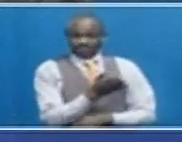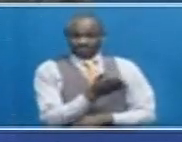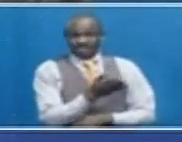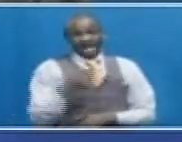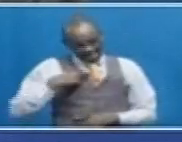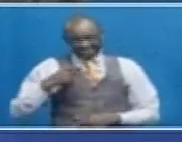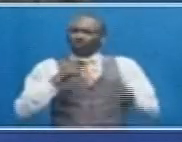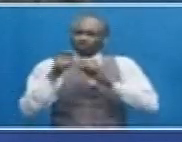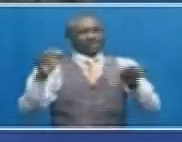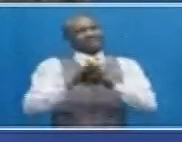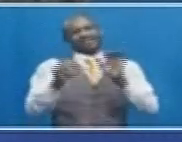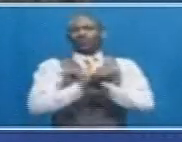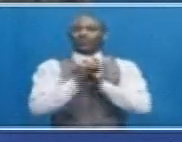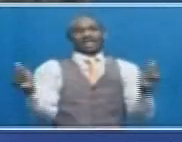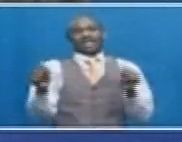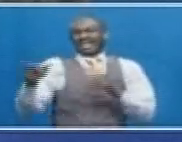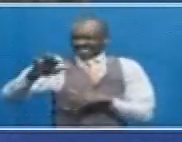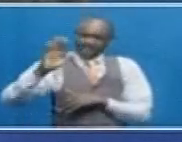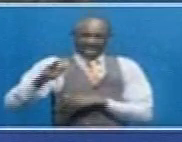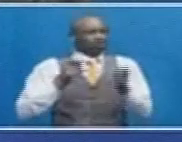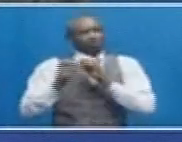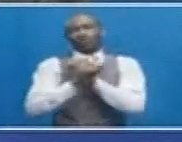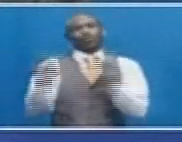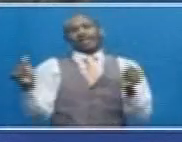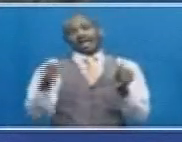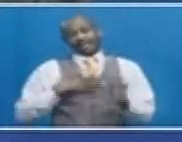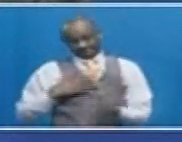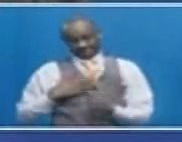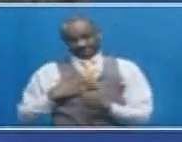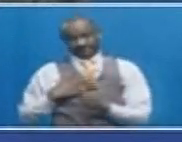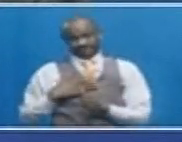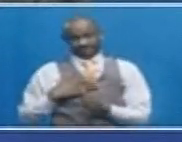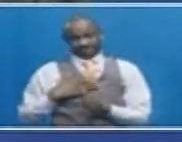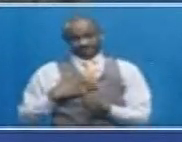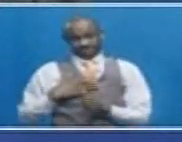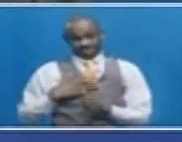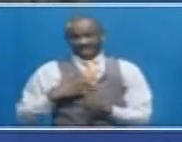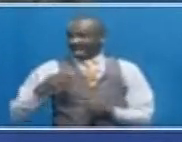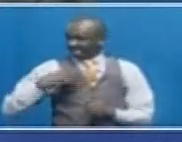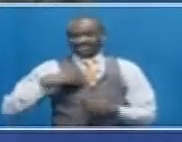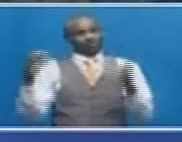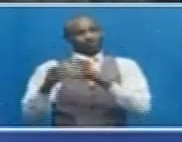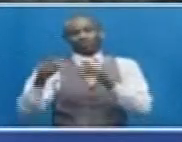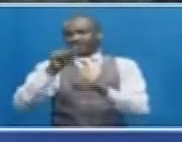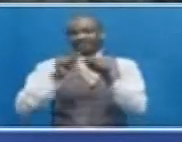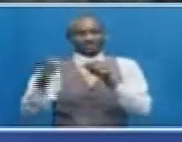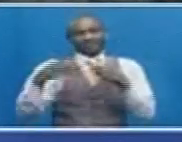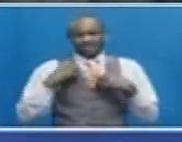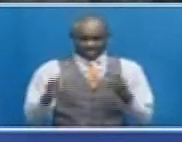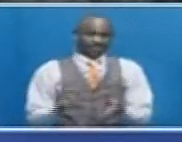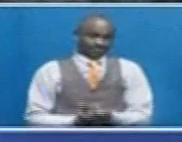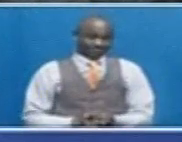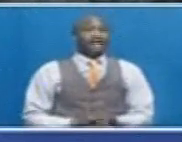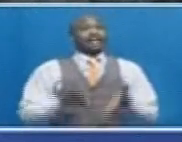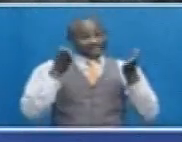control of its area, uh-huh. And We are not fractured. Okay, all right. So